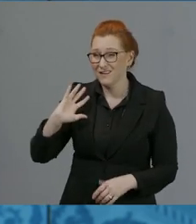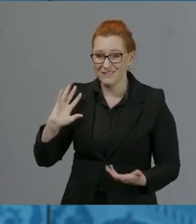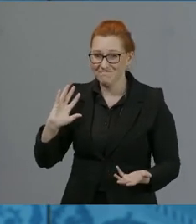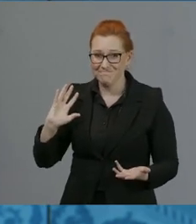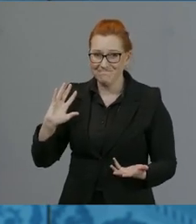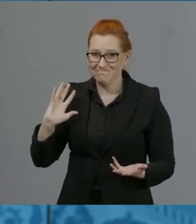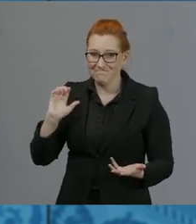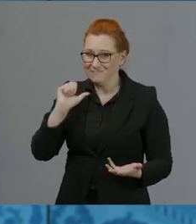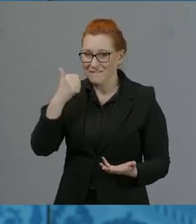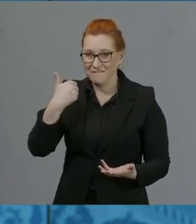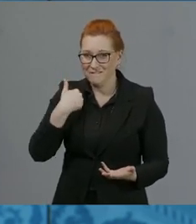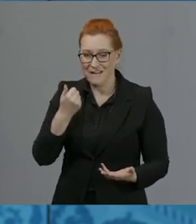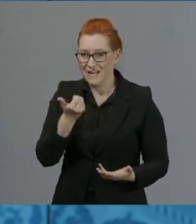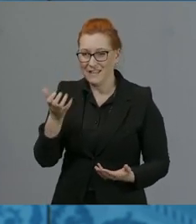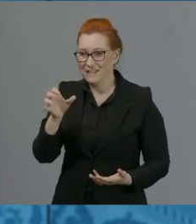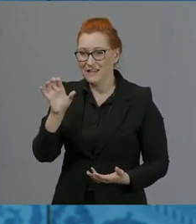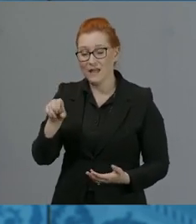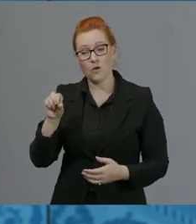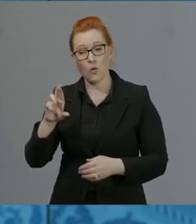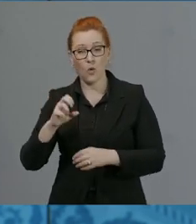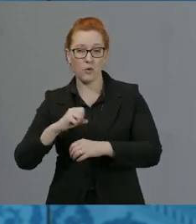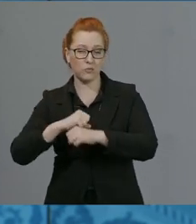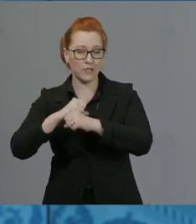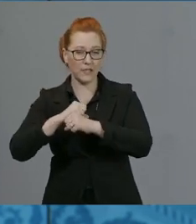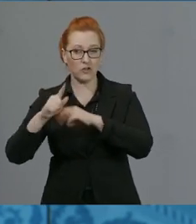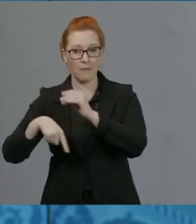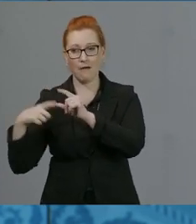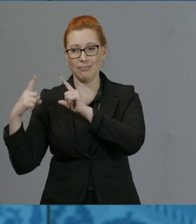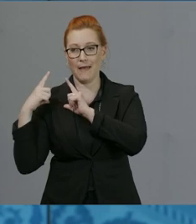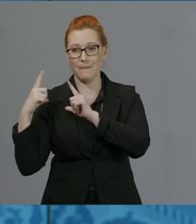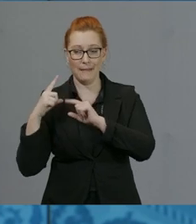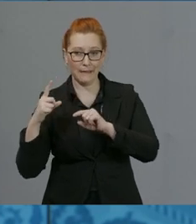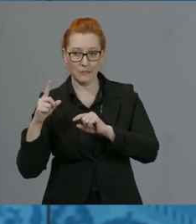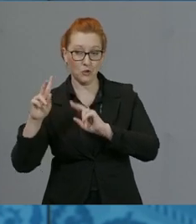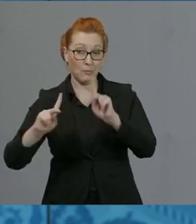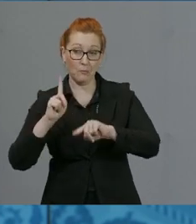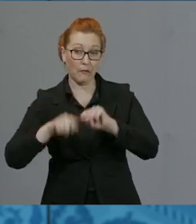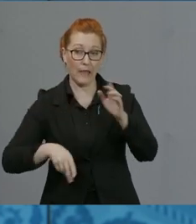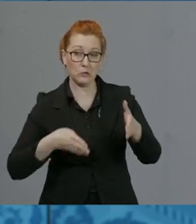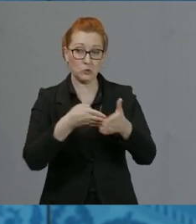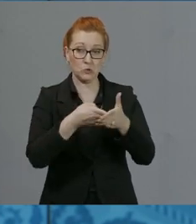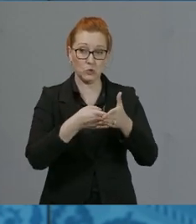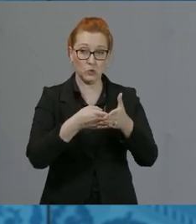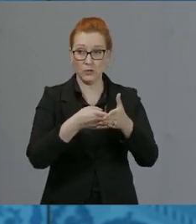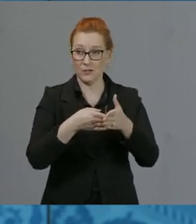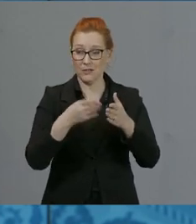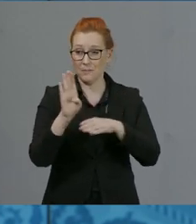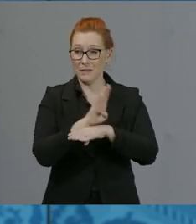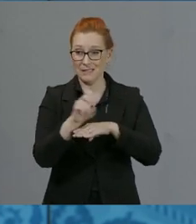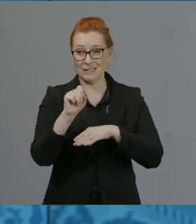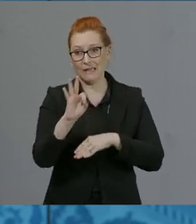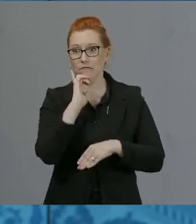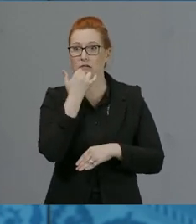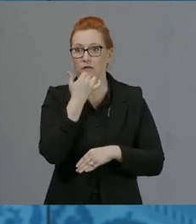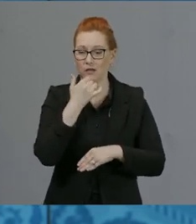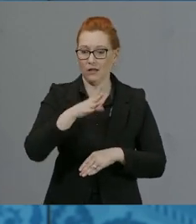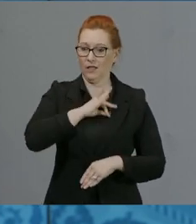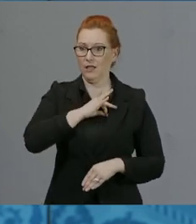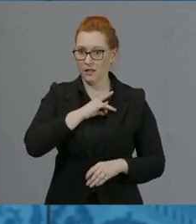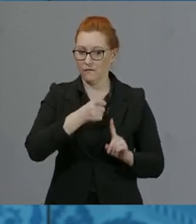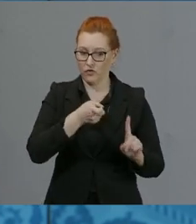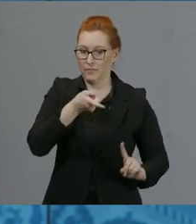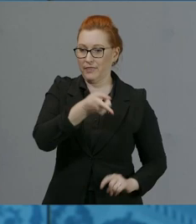around liability, I want to work with our legislature to make the most responsible decisions